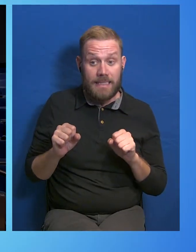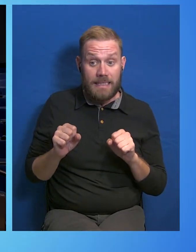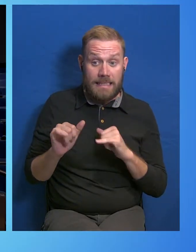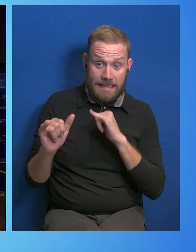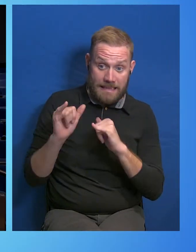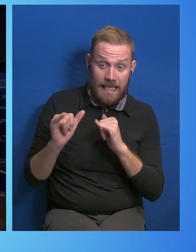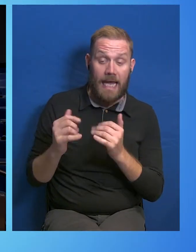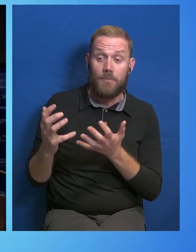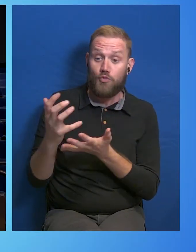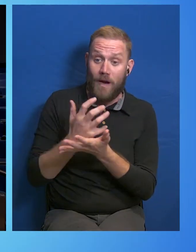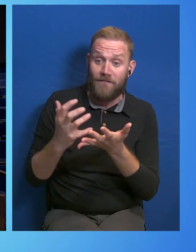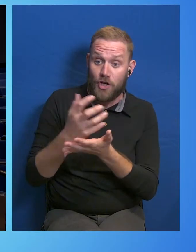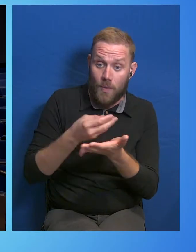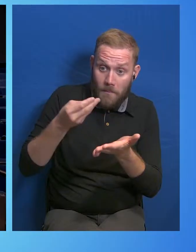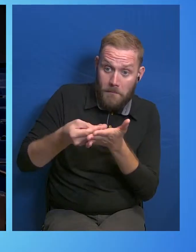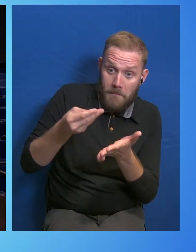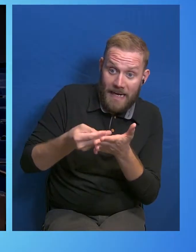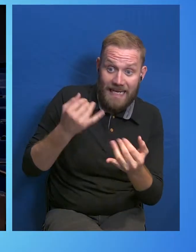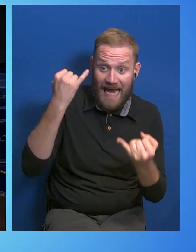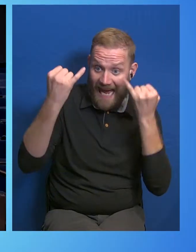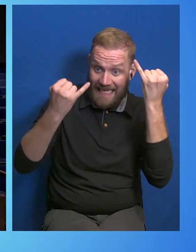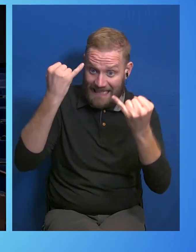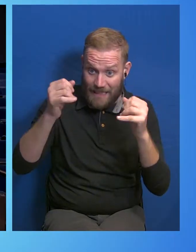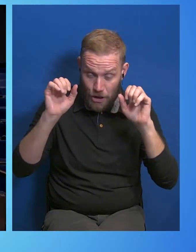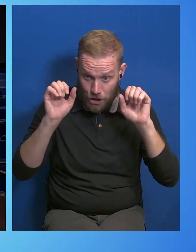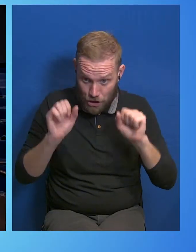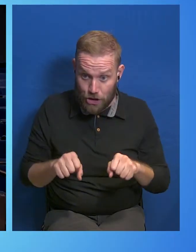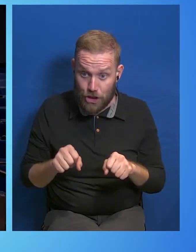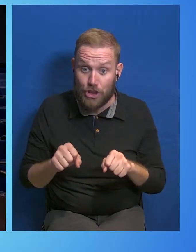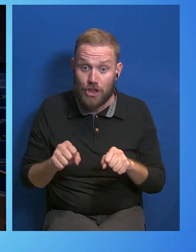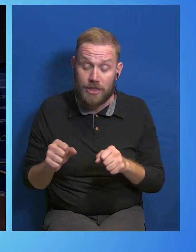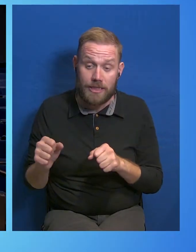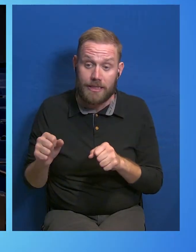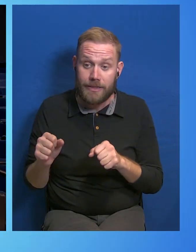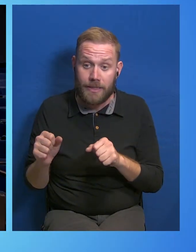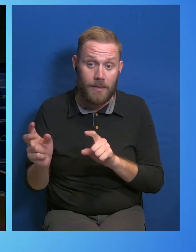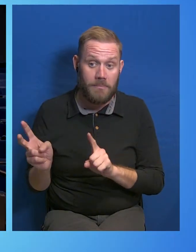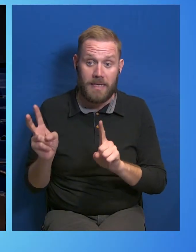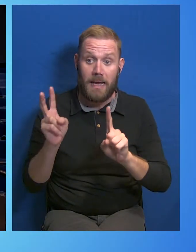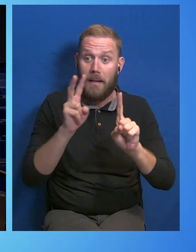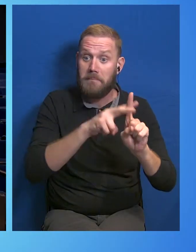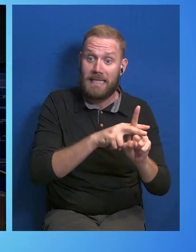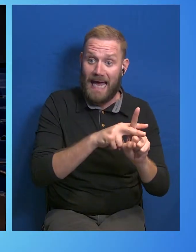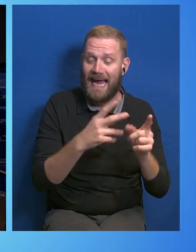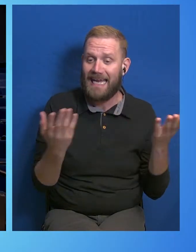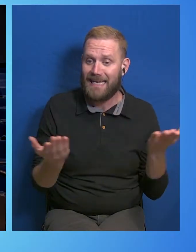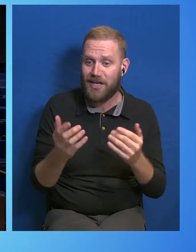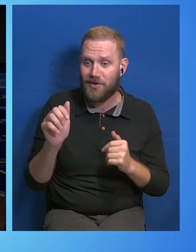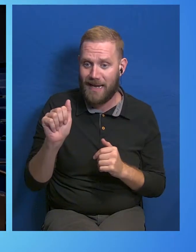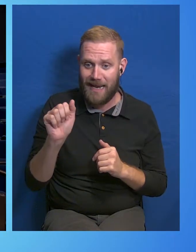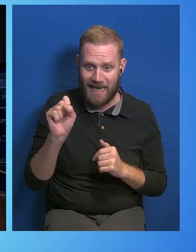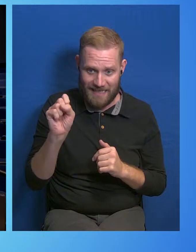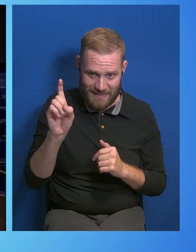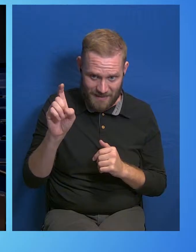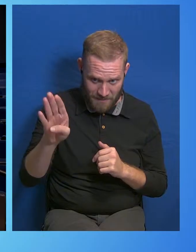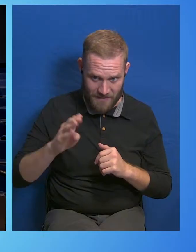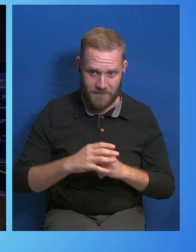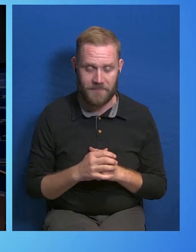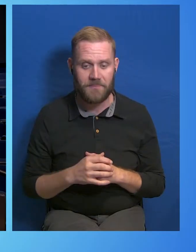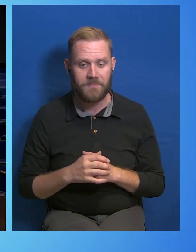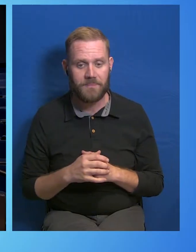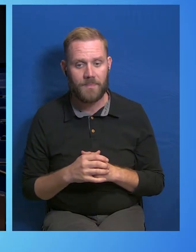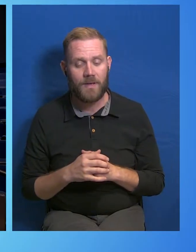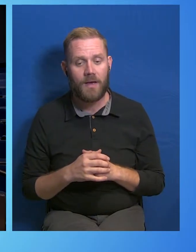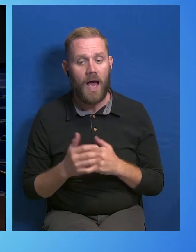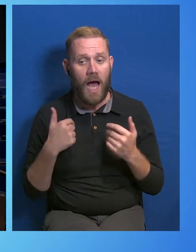generating ideas that could translate from ABOR to ASDB.